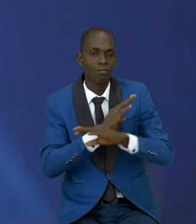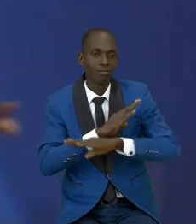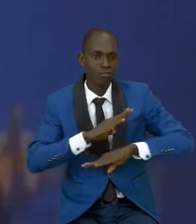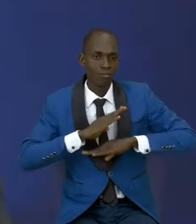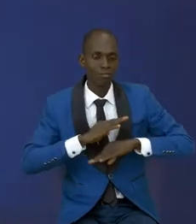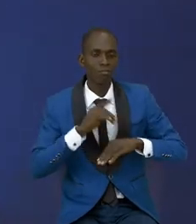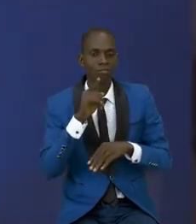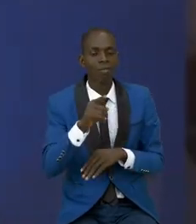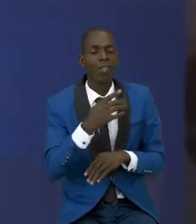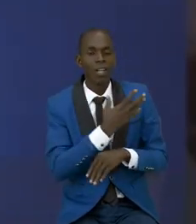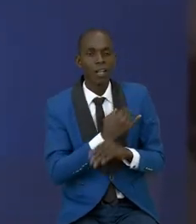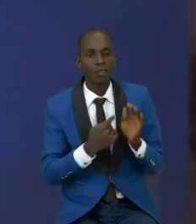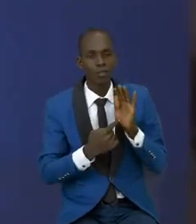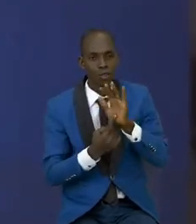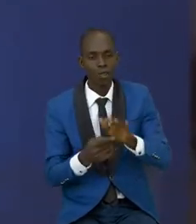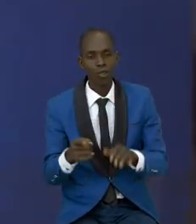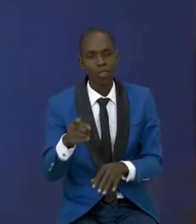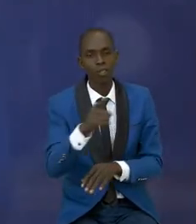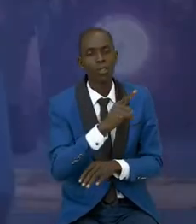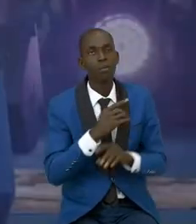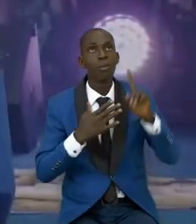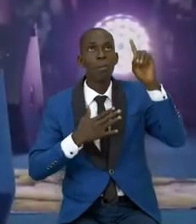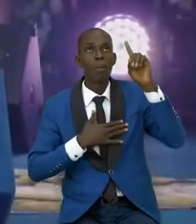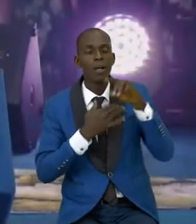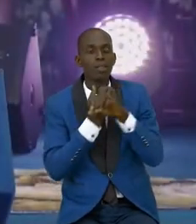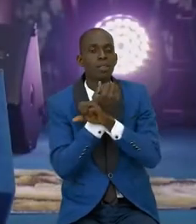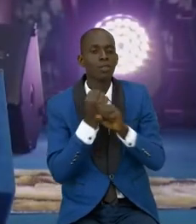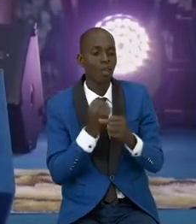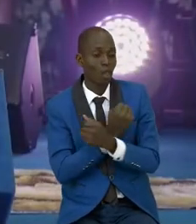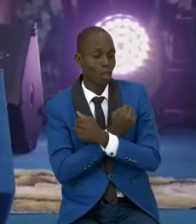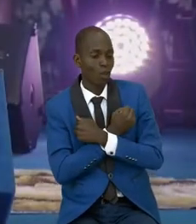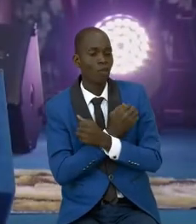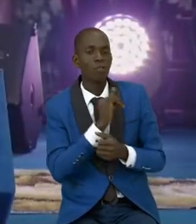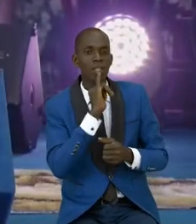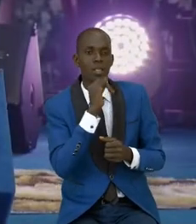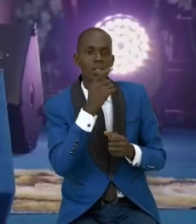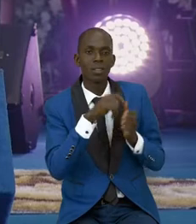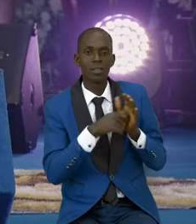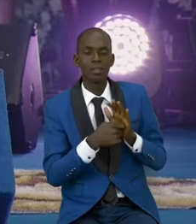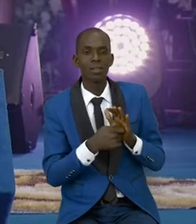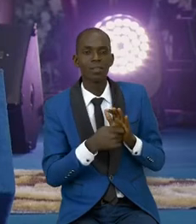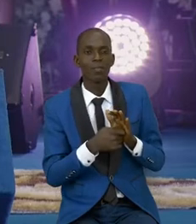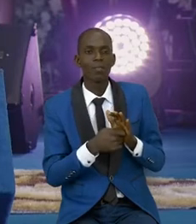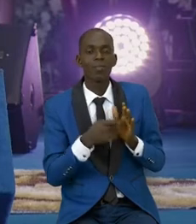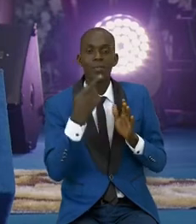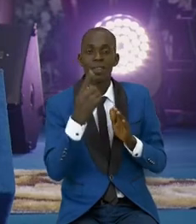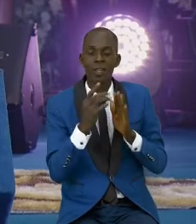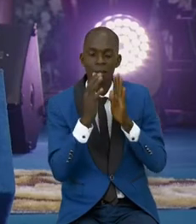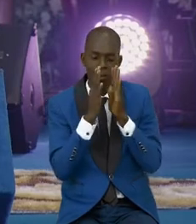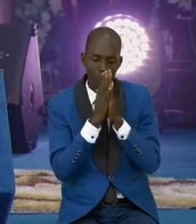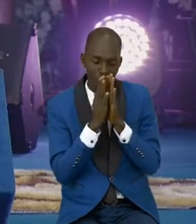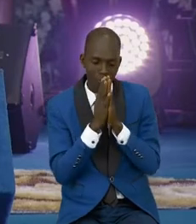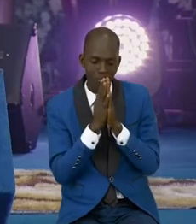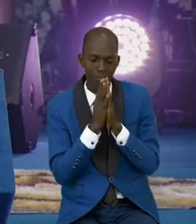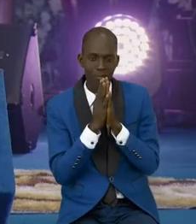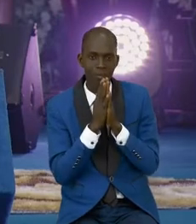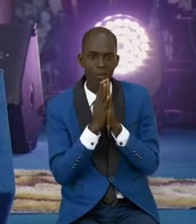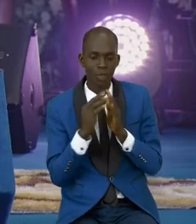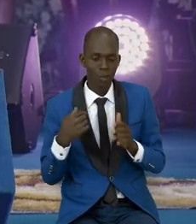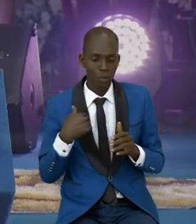show him my salvation. Love is the key. The prayer we